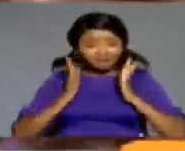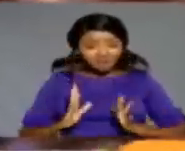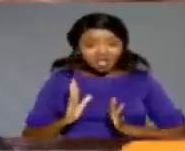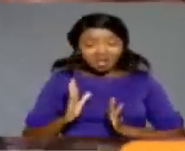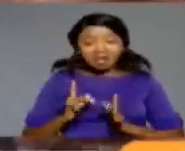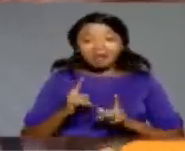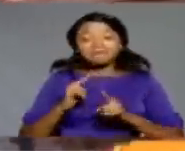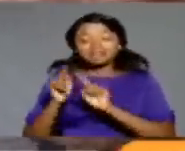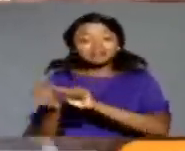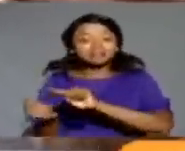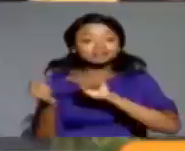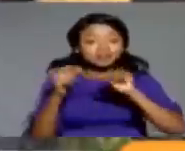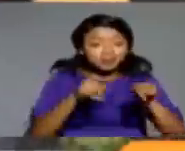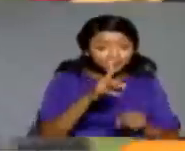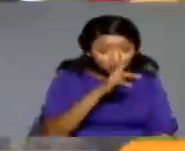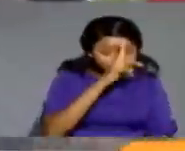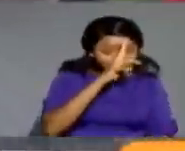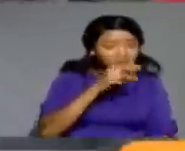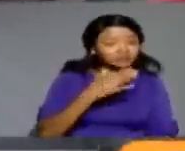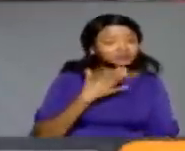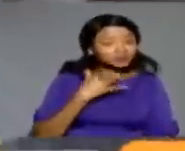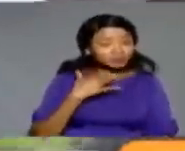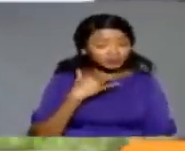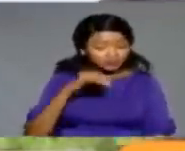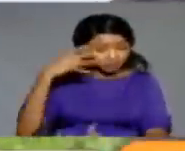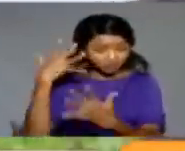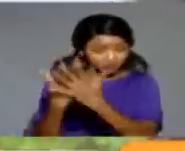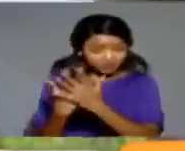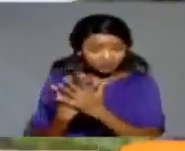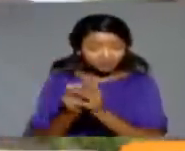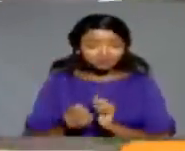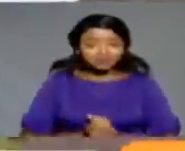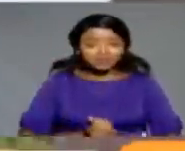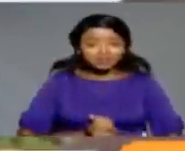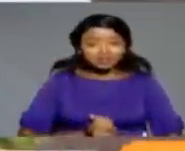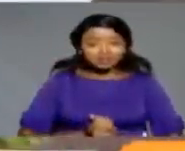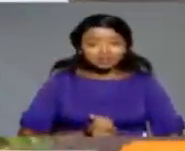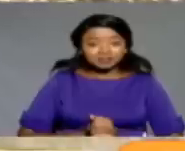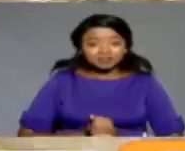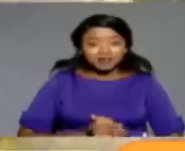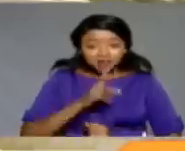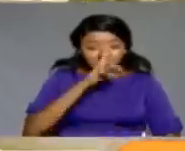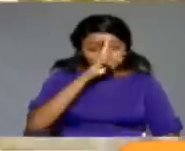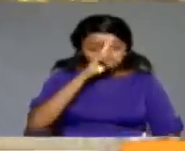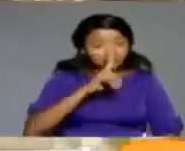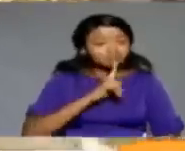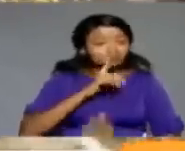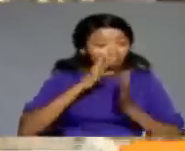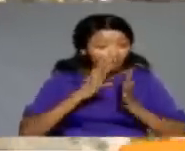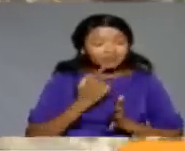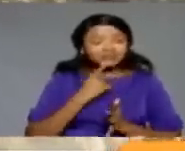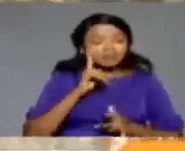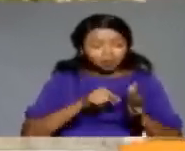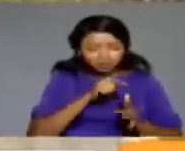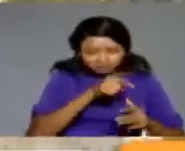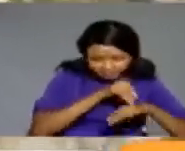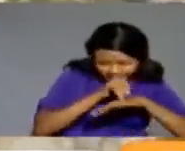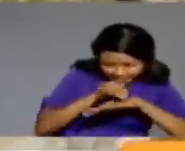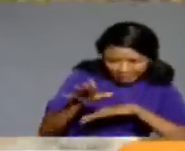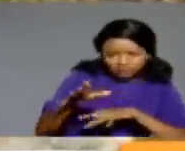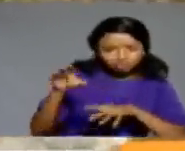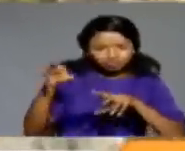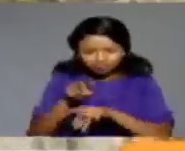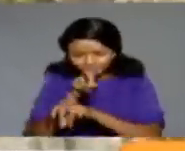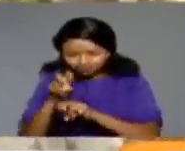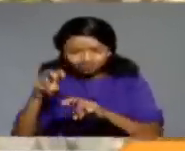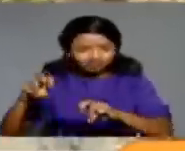villain before the eyes of police. Rift Valley Regional Police Commander Edward Mwamburi has ordered his officers to track down Governor Sang and